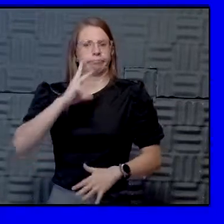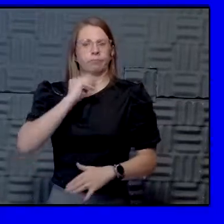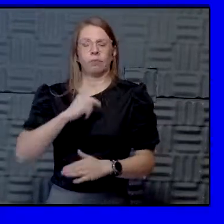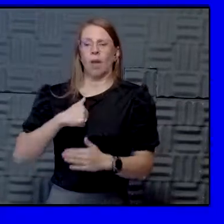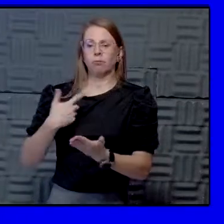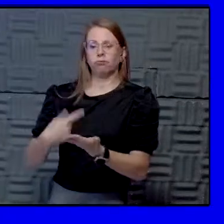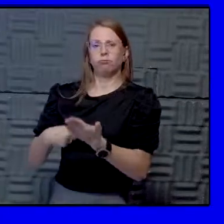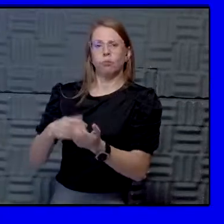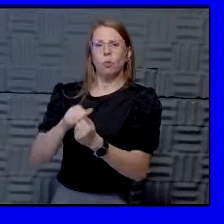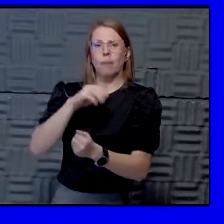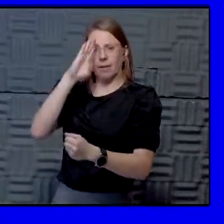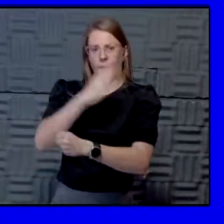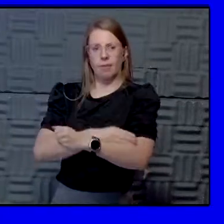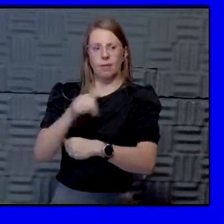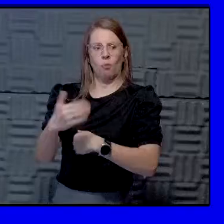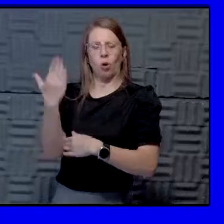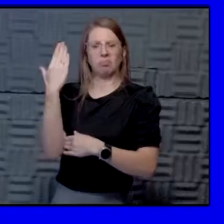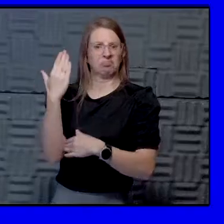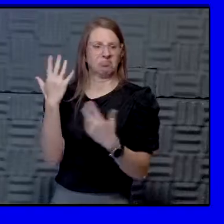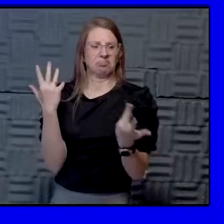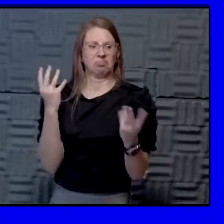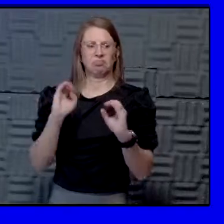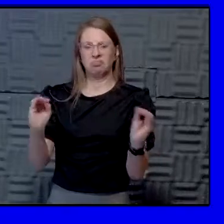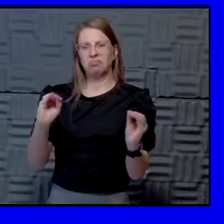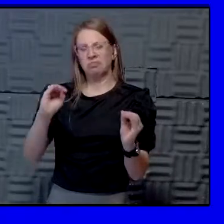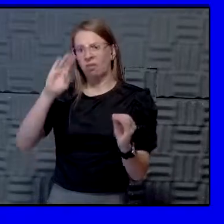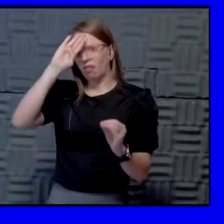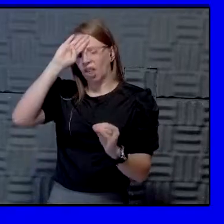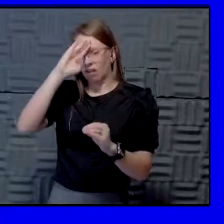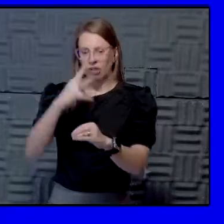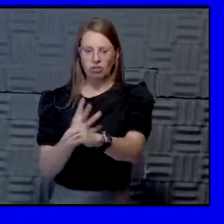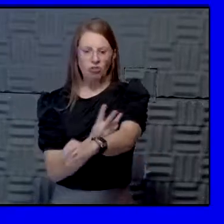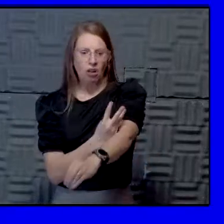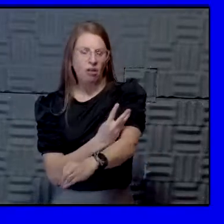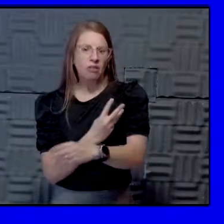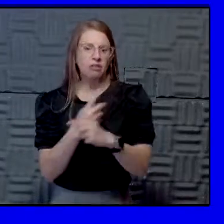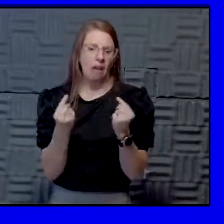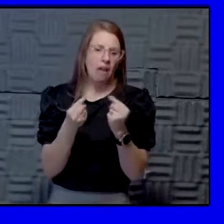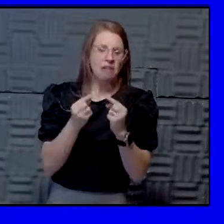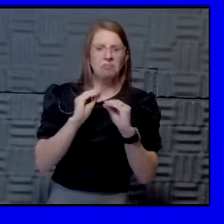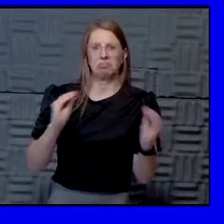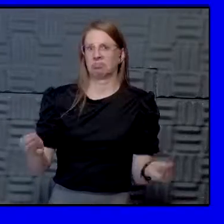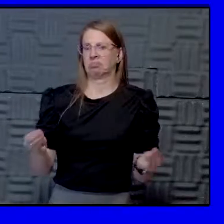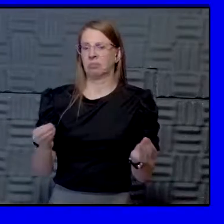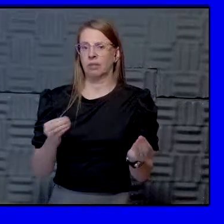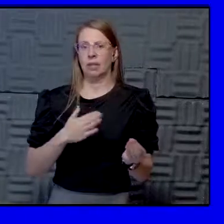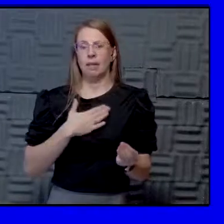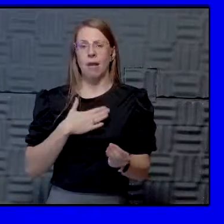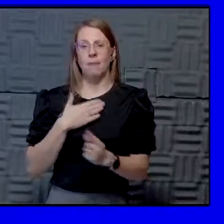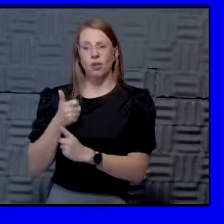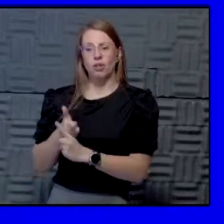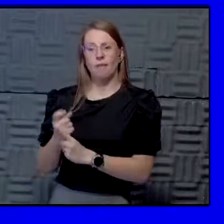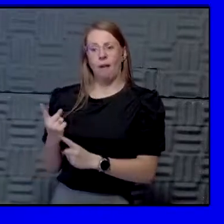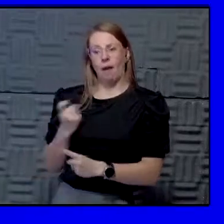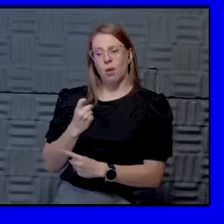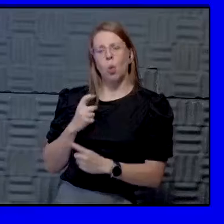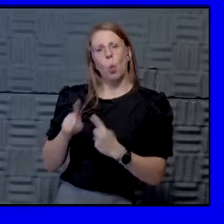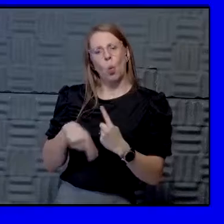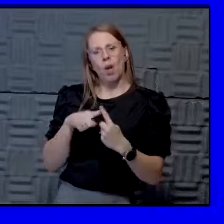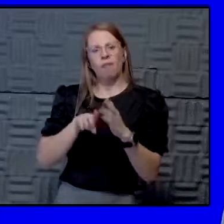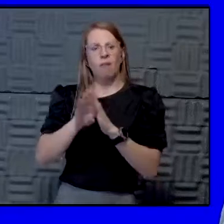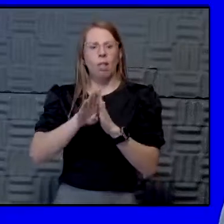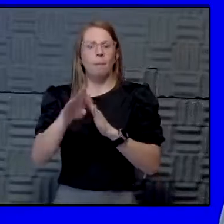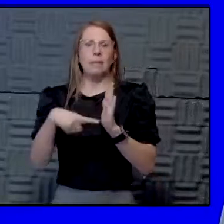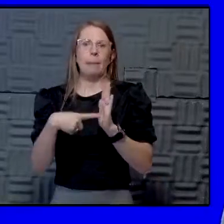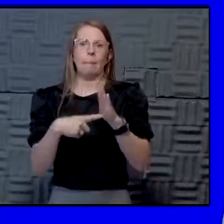this morning. He did not have any other fevers, chills, aches. So I was actually happy she asked when she should be developing those